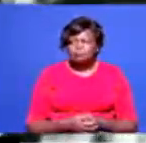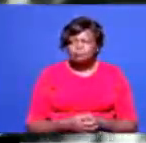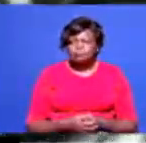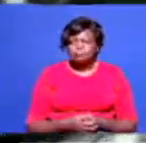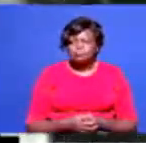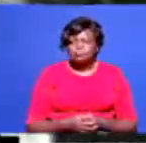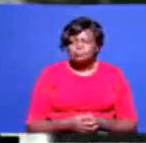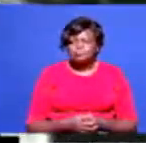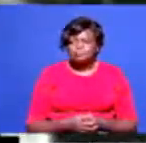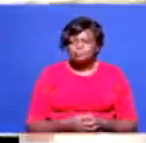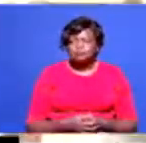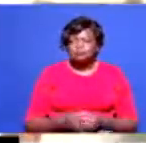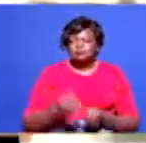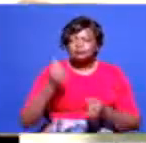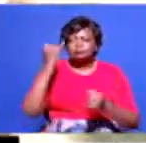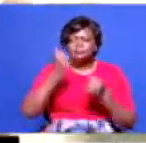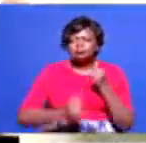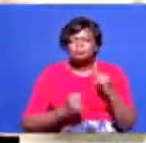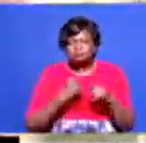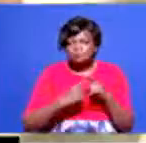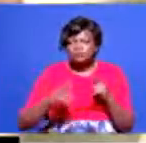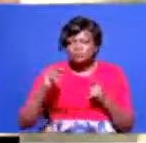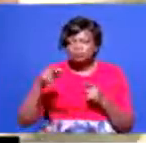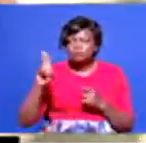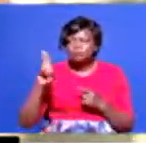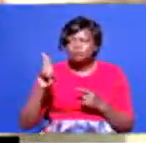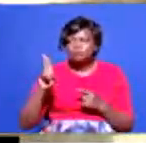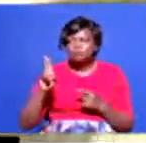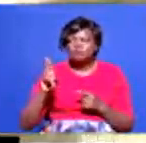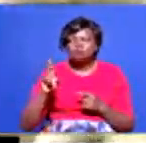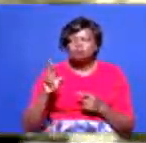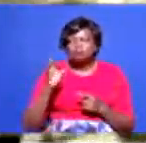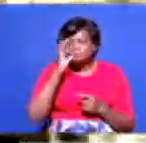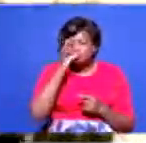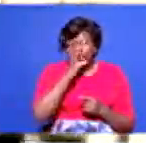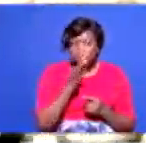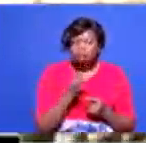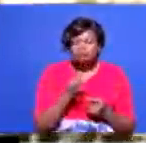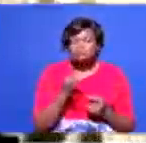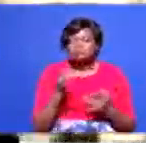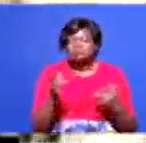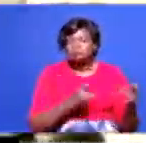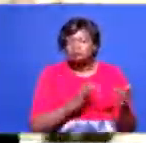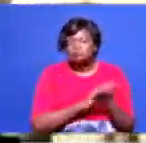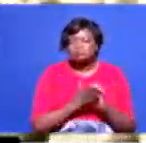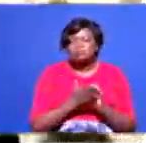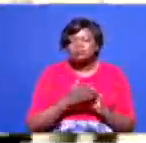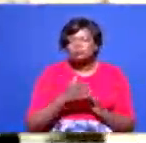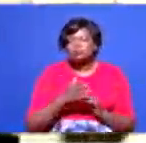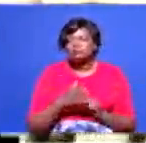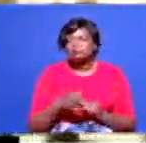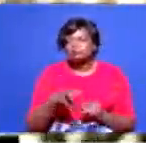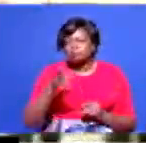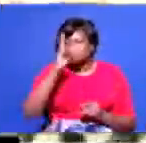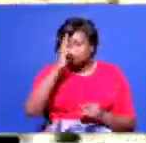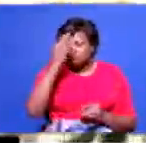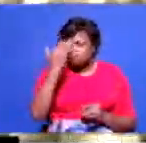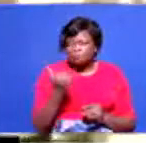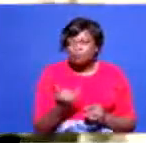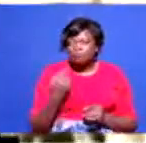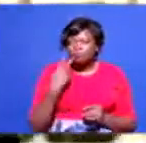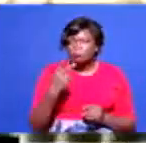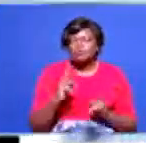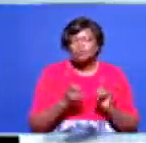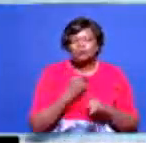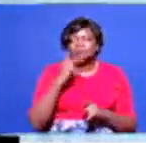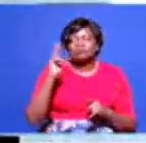In his final year in Mangu, Kibaki considered becoming a soldier, perhaps inspired by the veterans of the First and Second